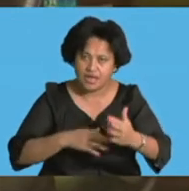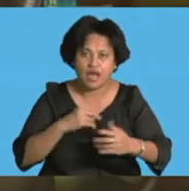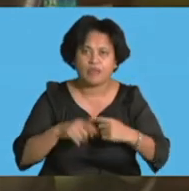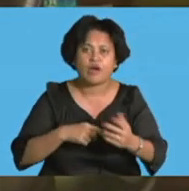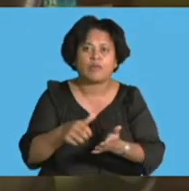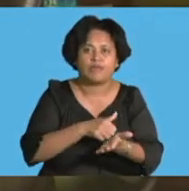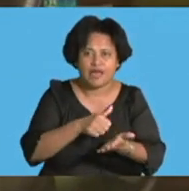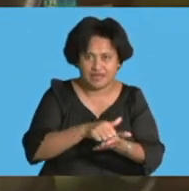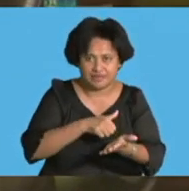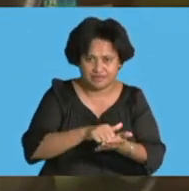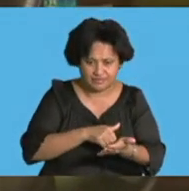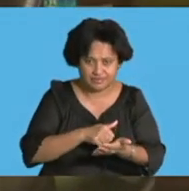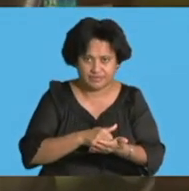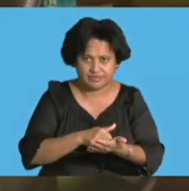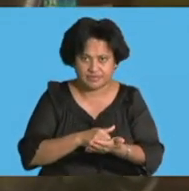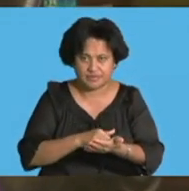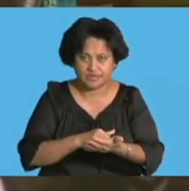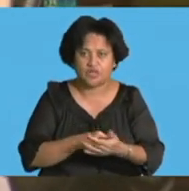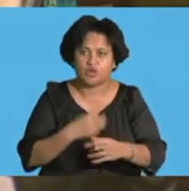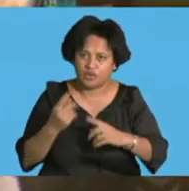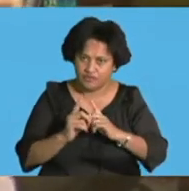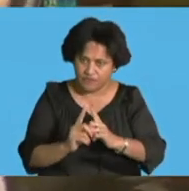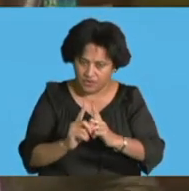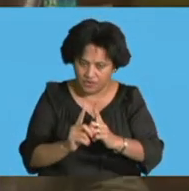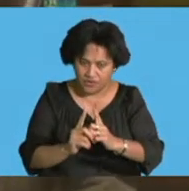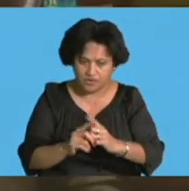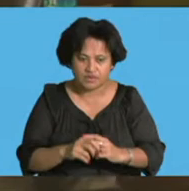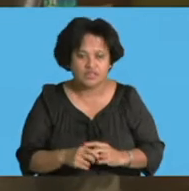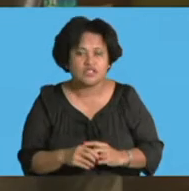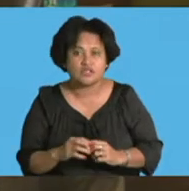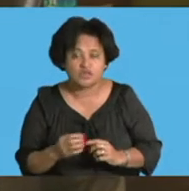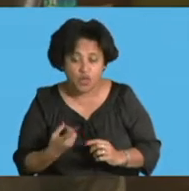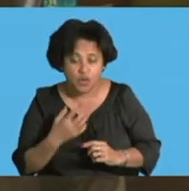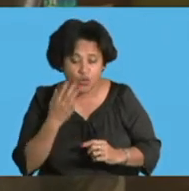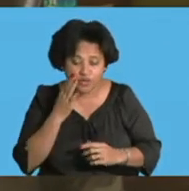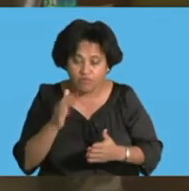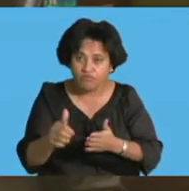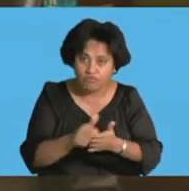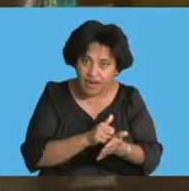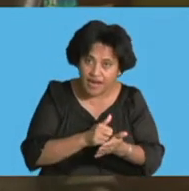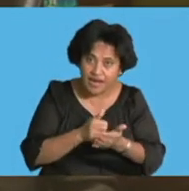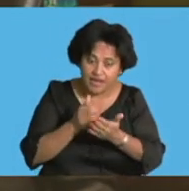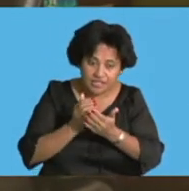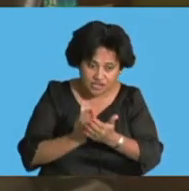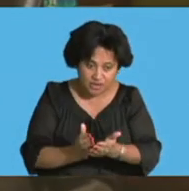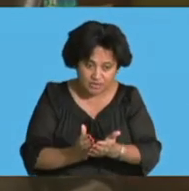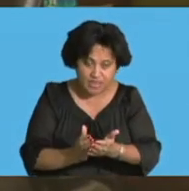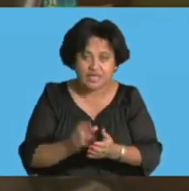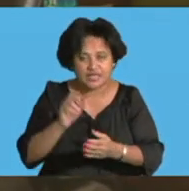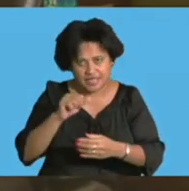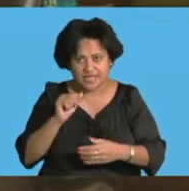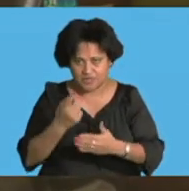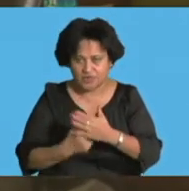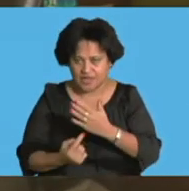process, which is there. In that regard, current procurement process for the vessels is in place. And very